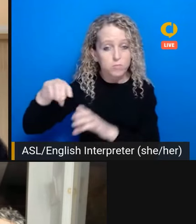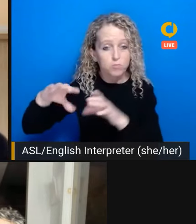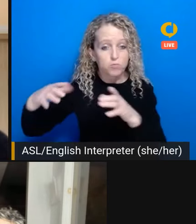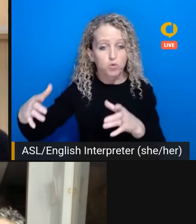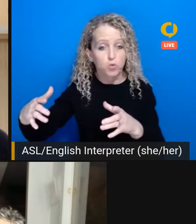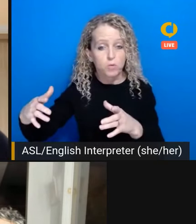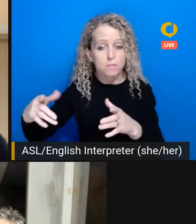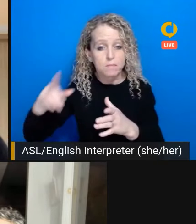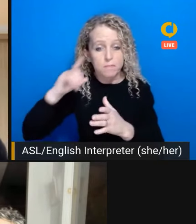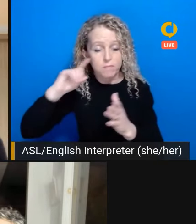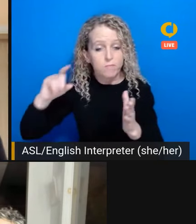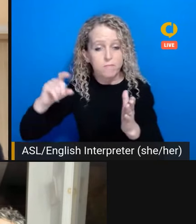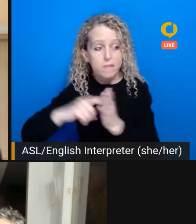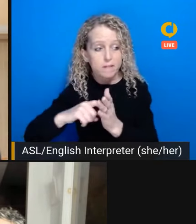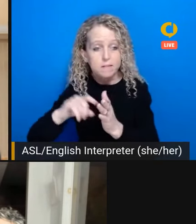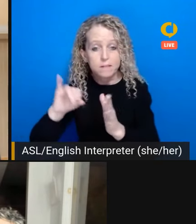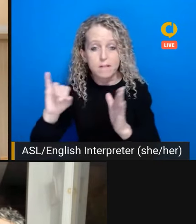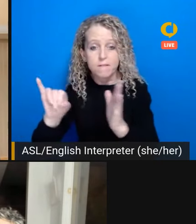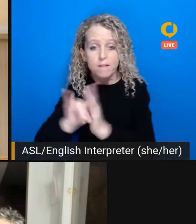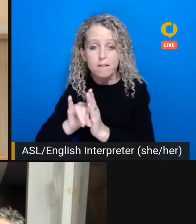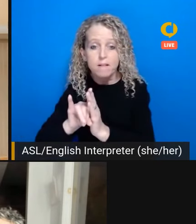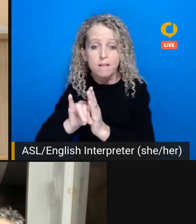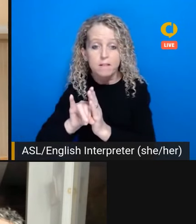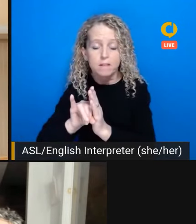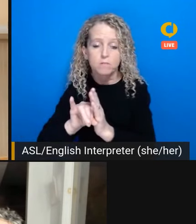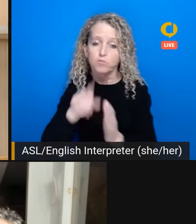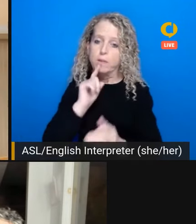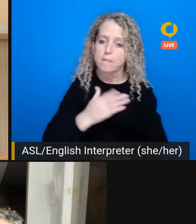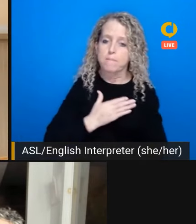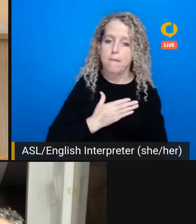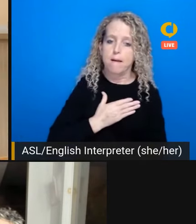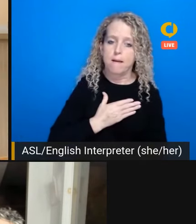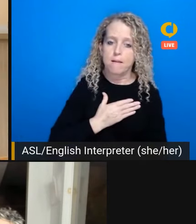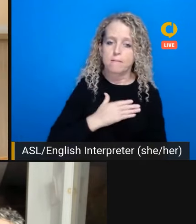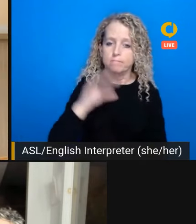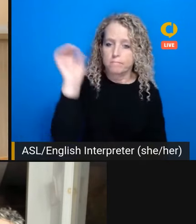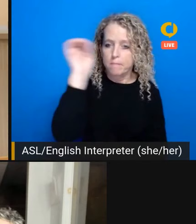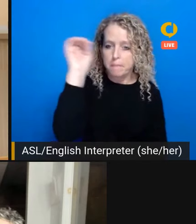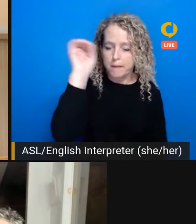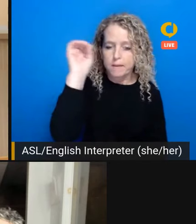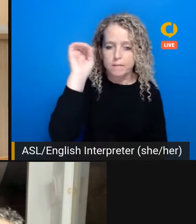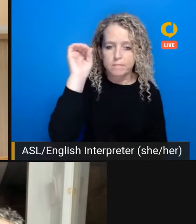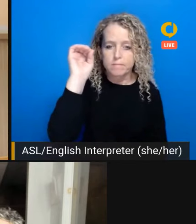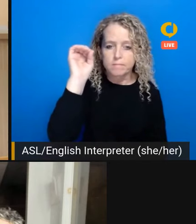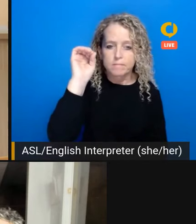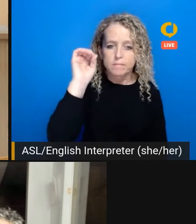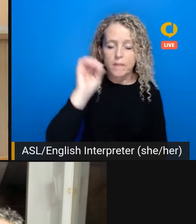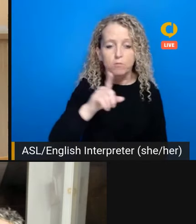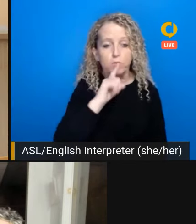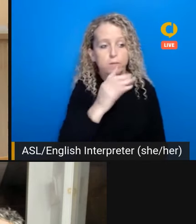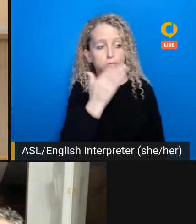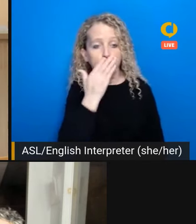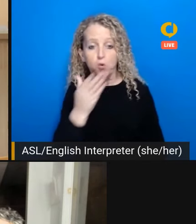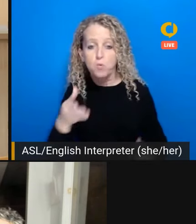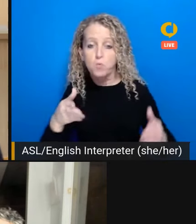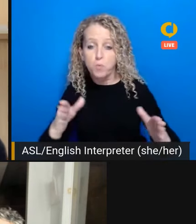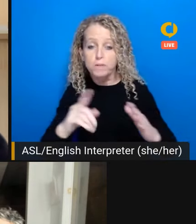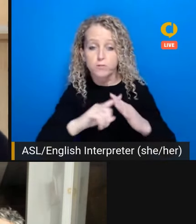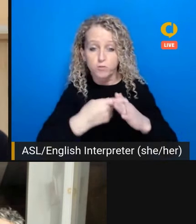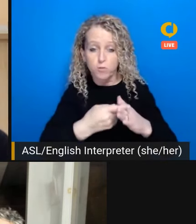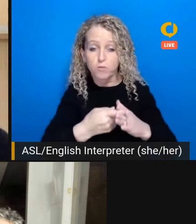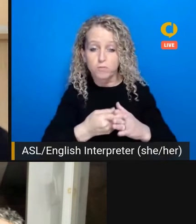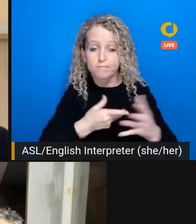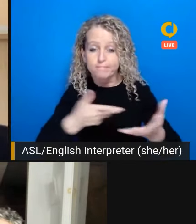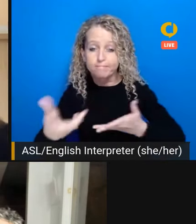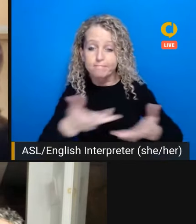it's a pretty, in my opinion, good way of starting the conversation on these issues, and